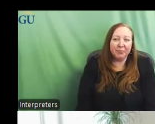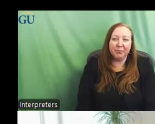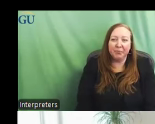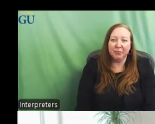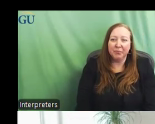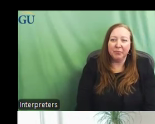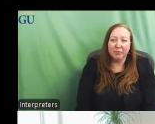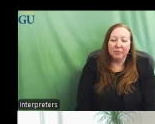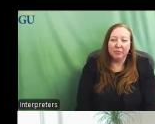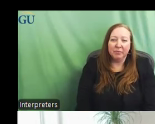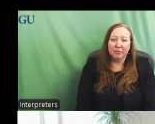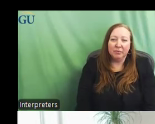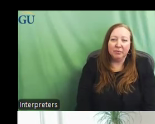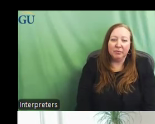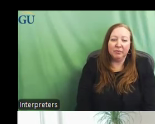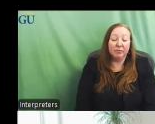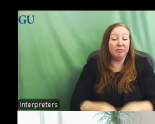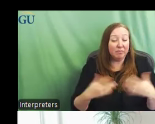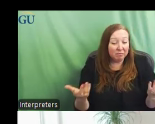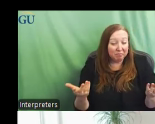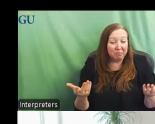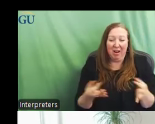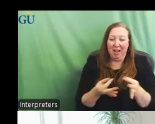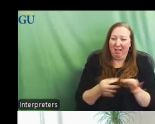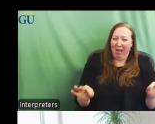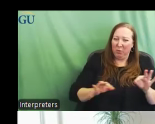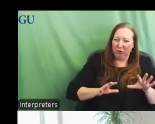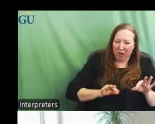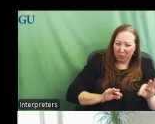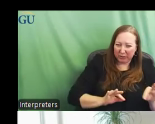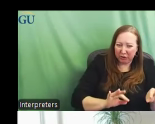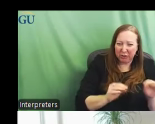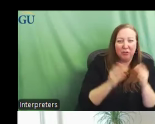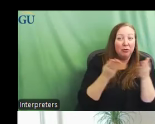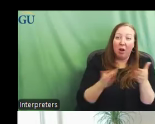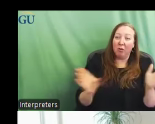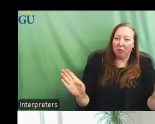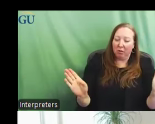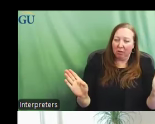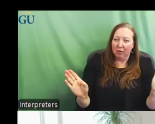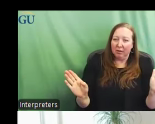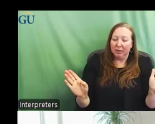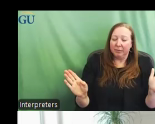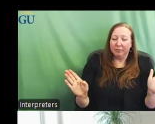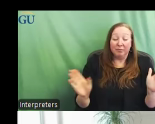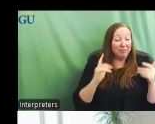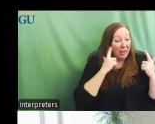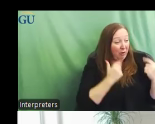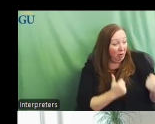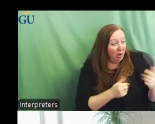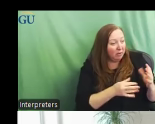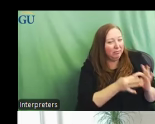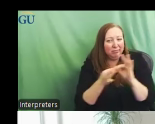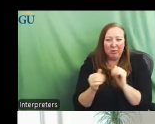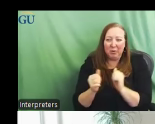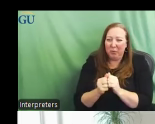So talking about language acquisition generally and how hearing loss relates to language